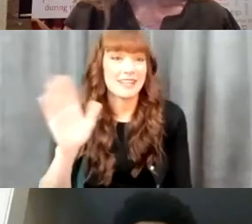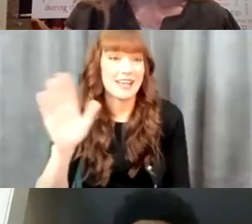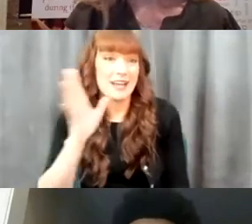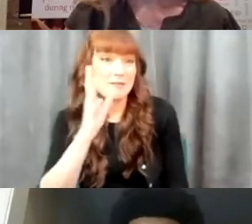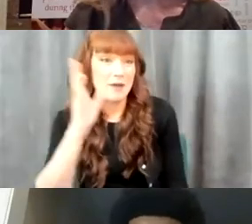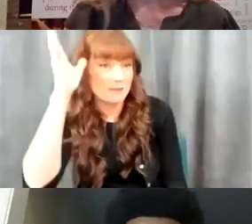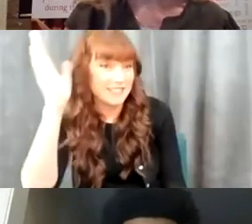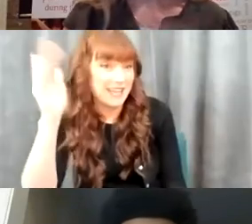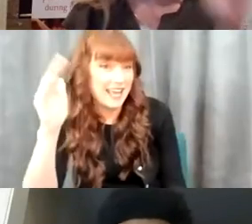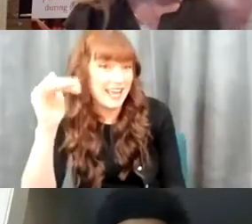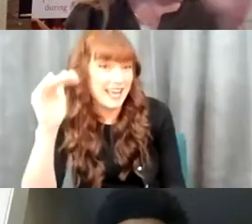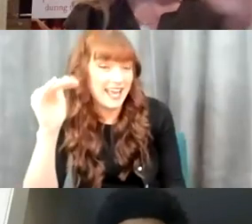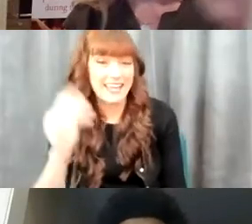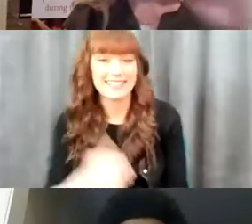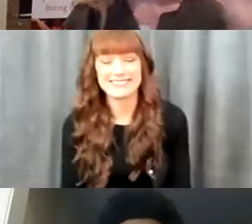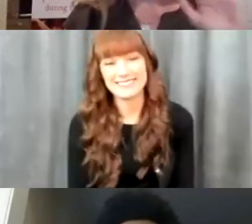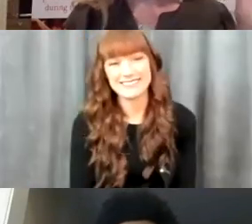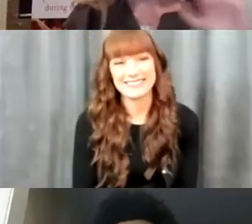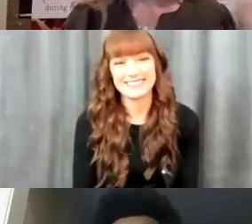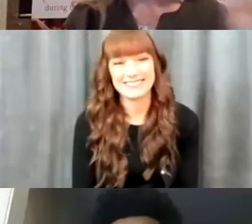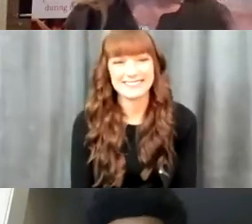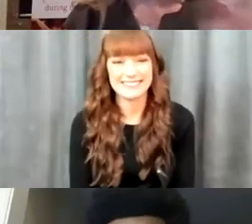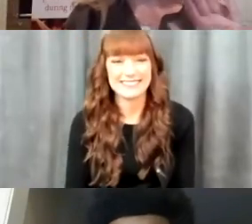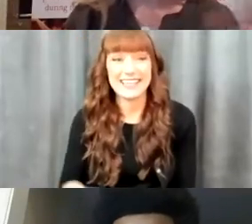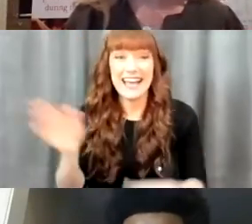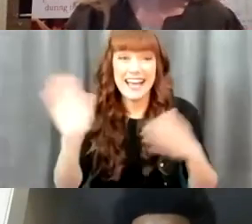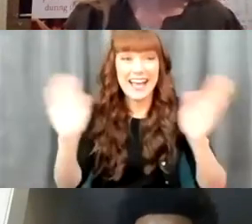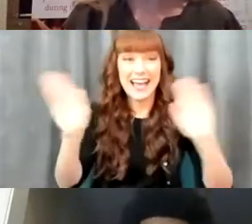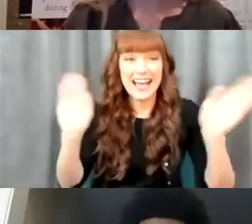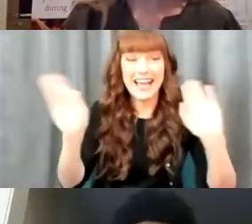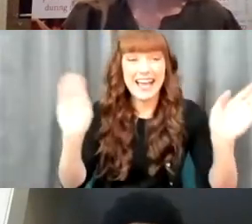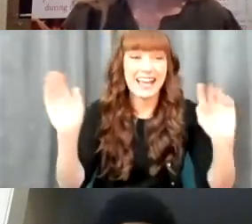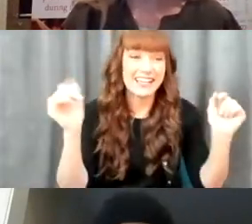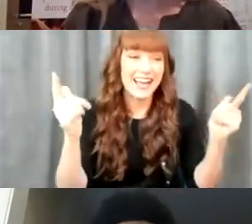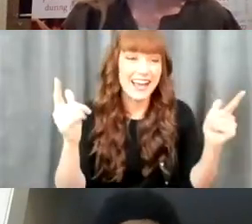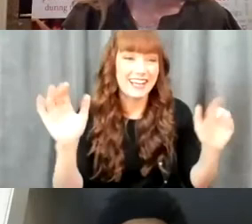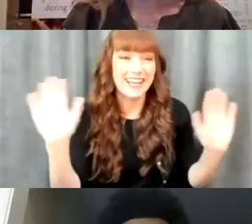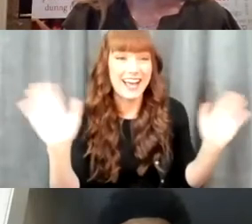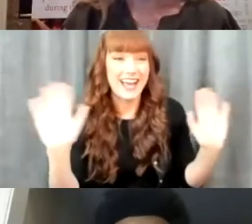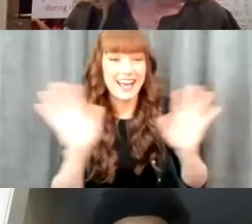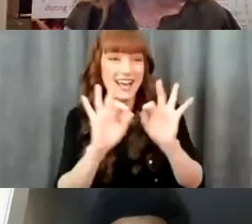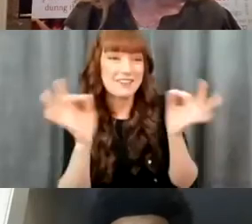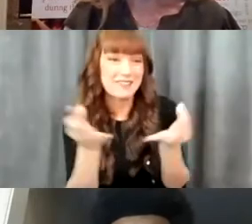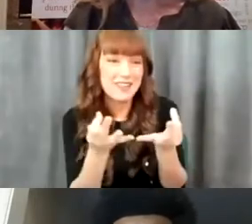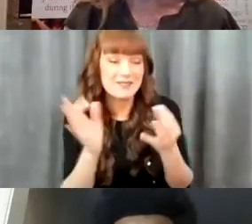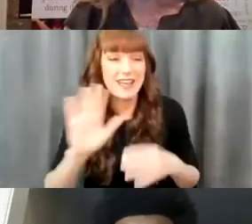dad. Aww. Nice to meet you. Hi, everybody. Hi, family.